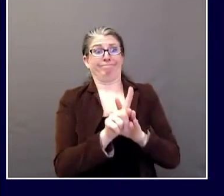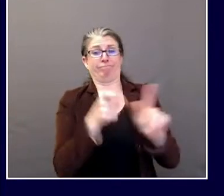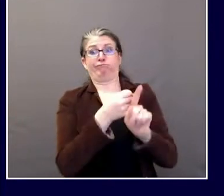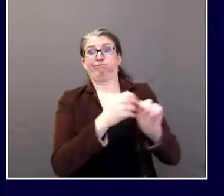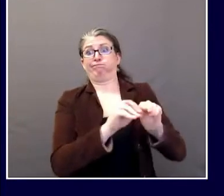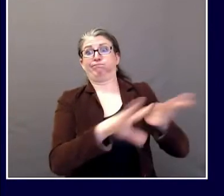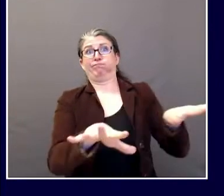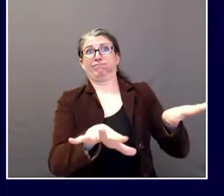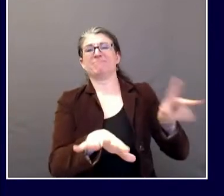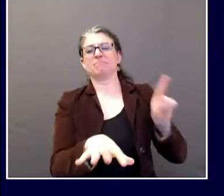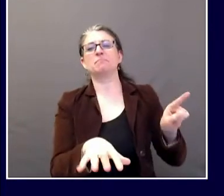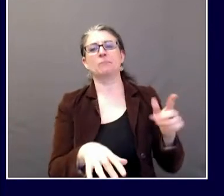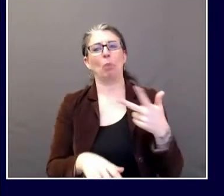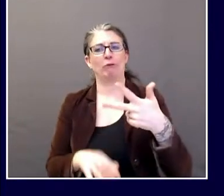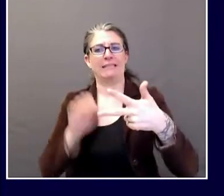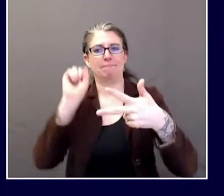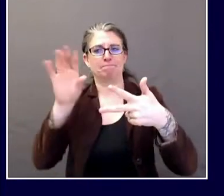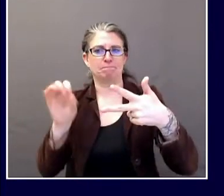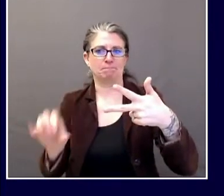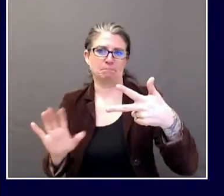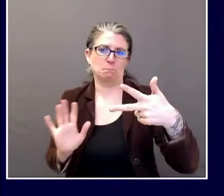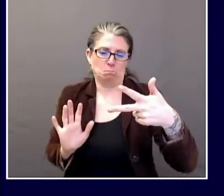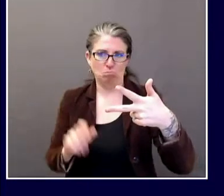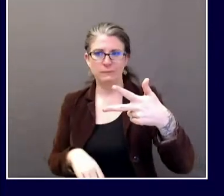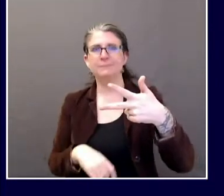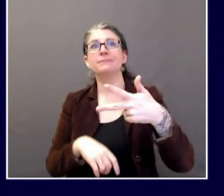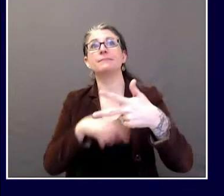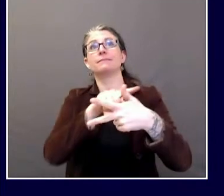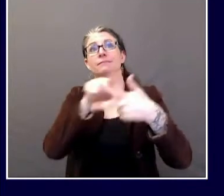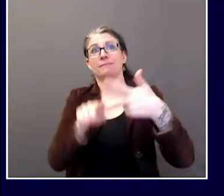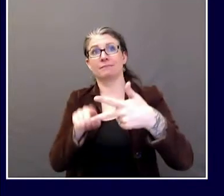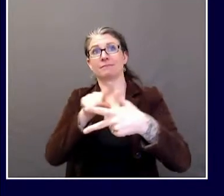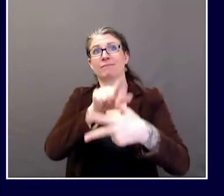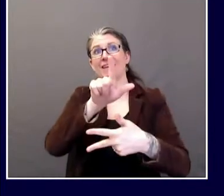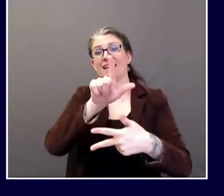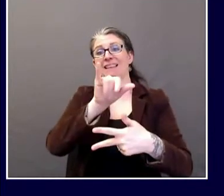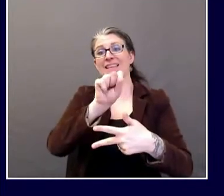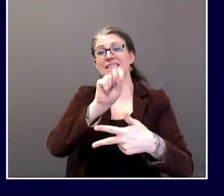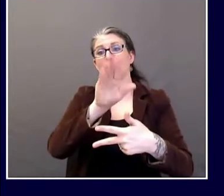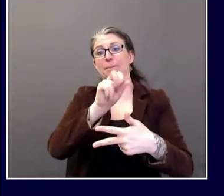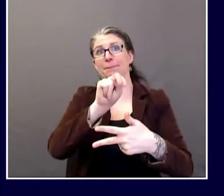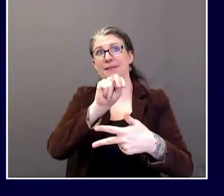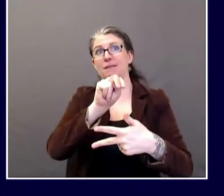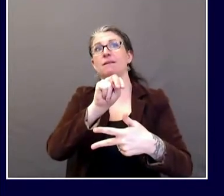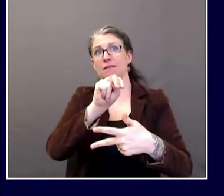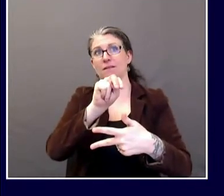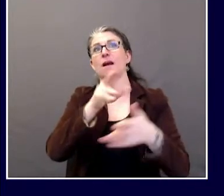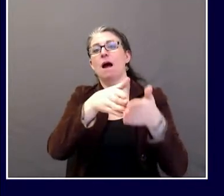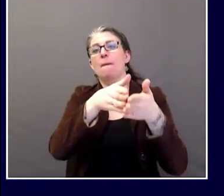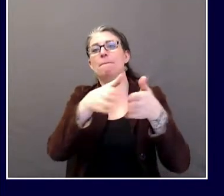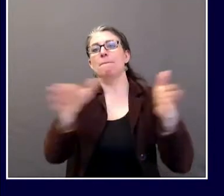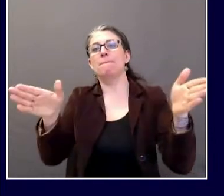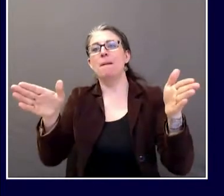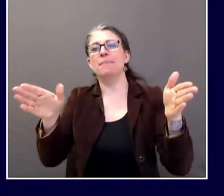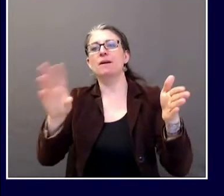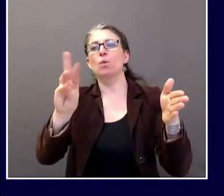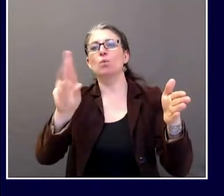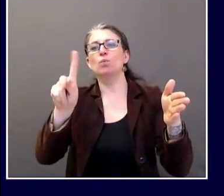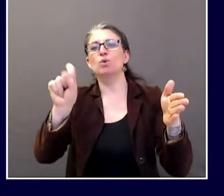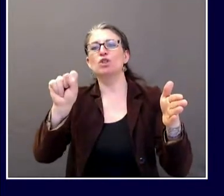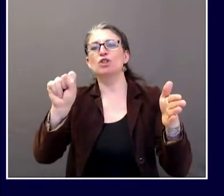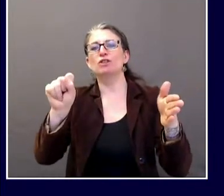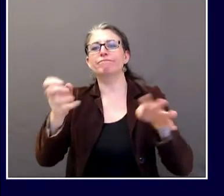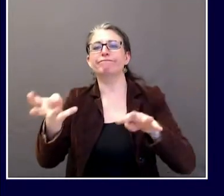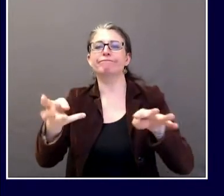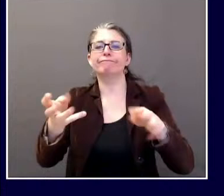with 6 cases associated with the Lisbon Public Works. We've also opened an investigation into the Oxford